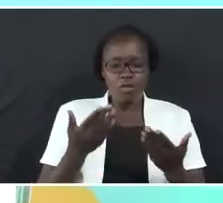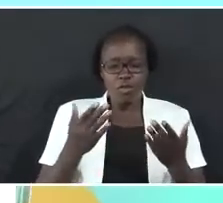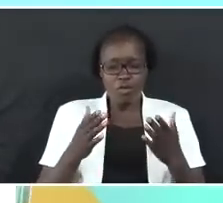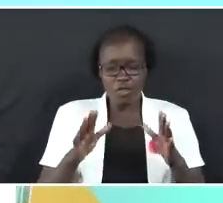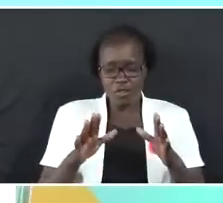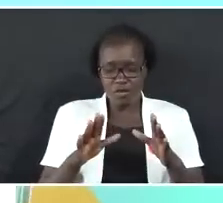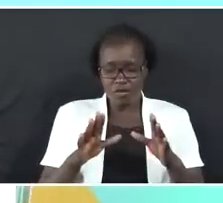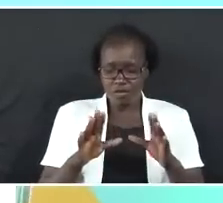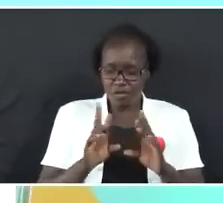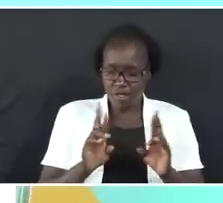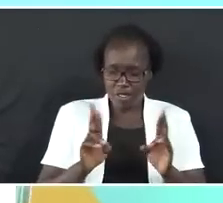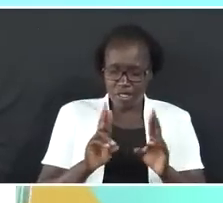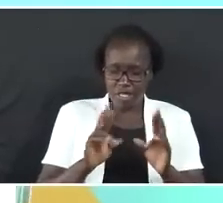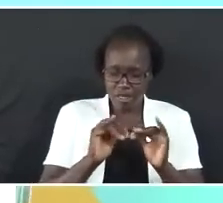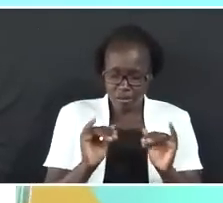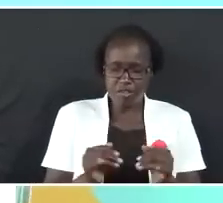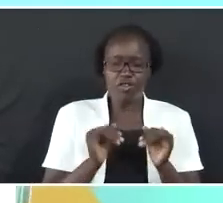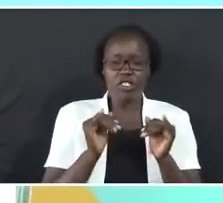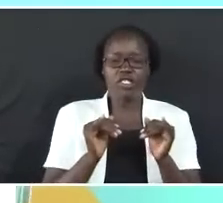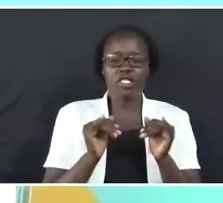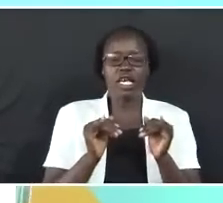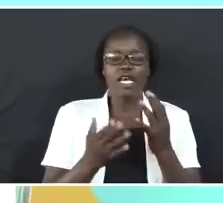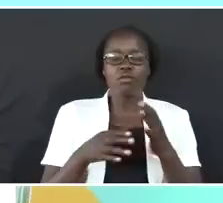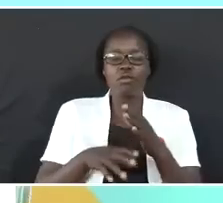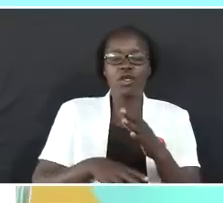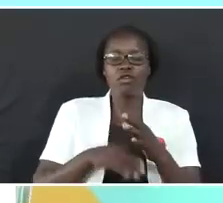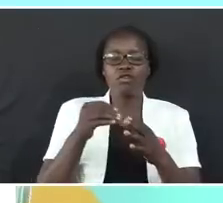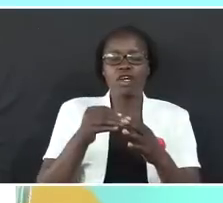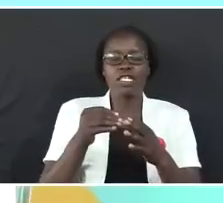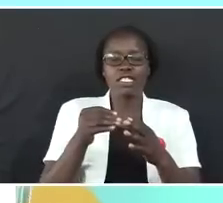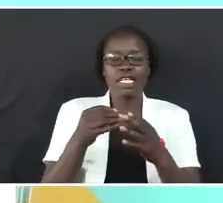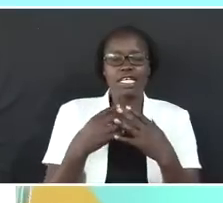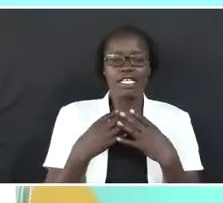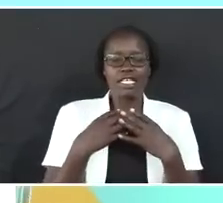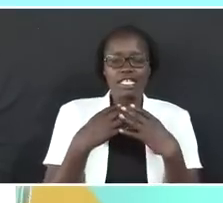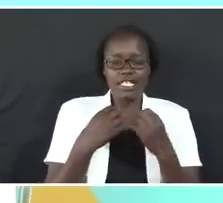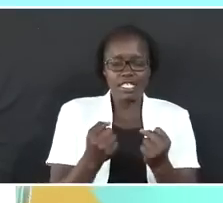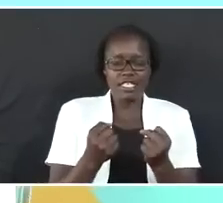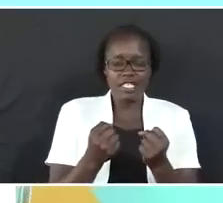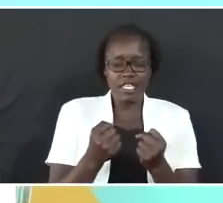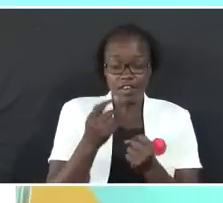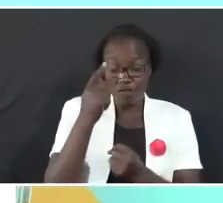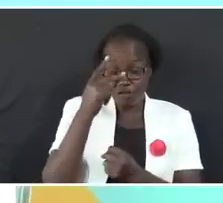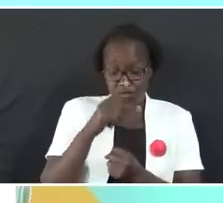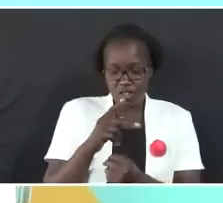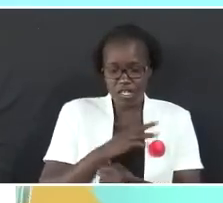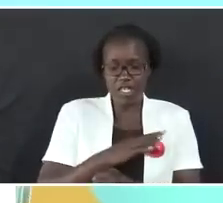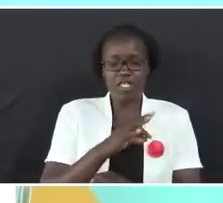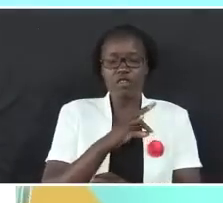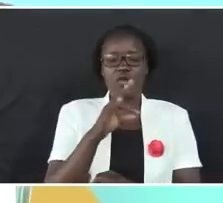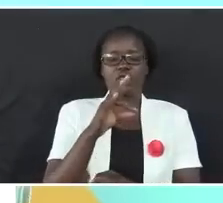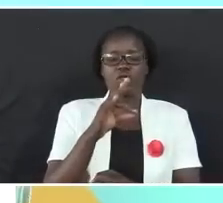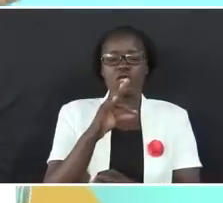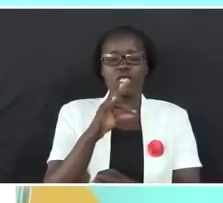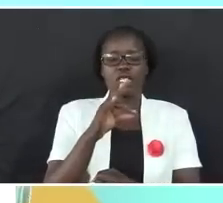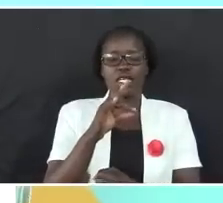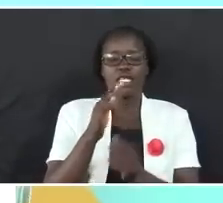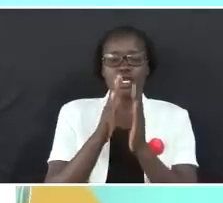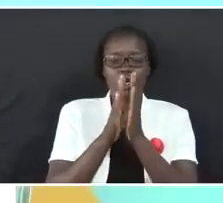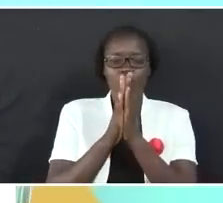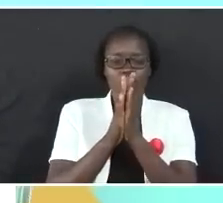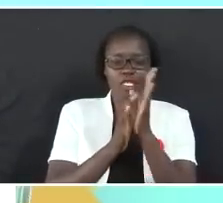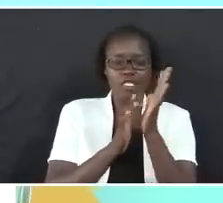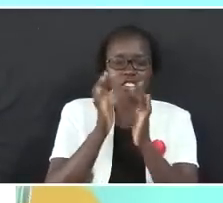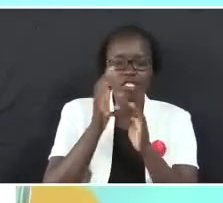May we be refreshed. May we find healing physically and spiritually. Is our